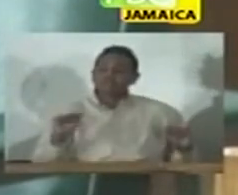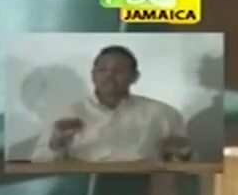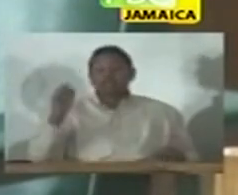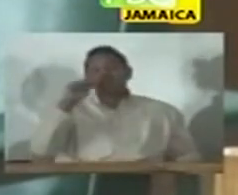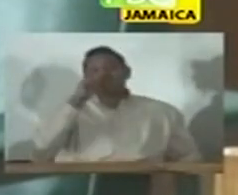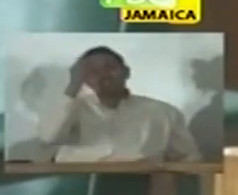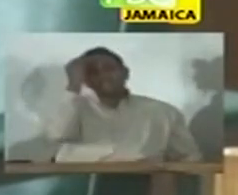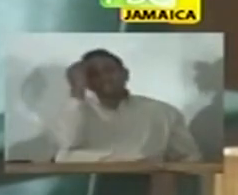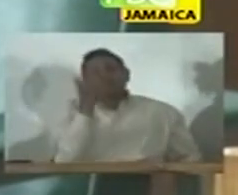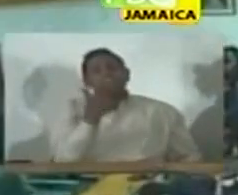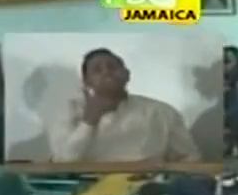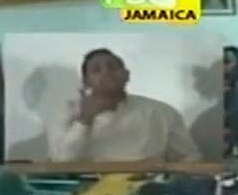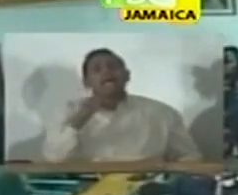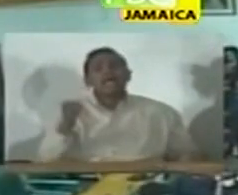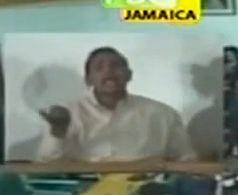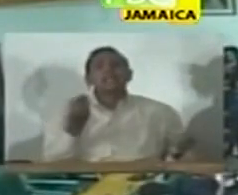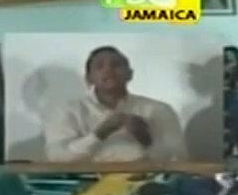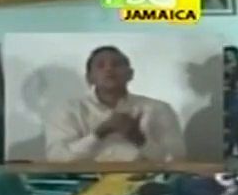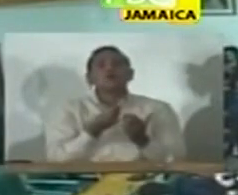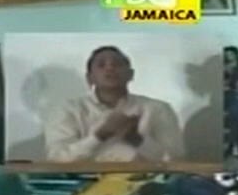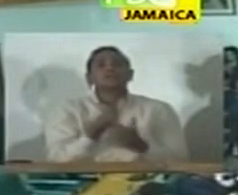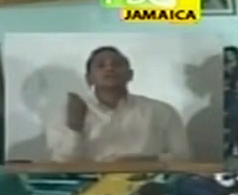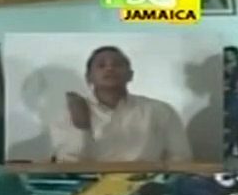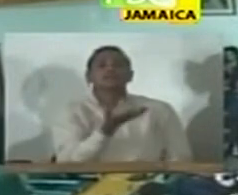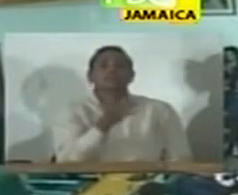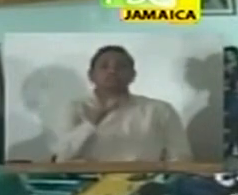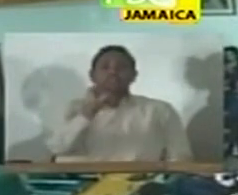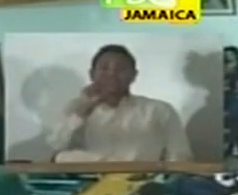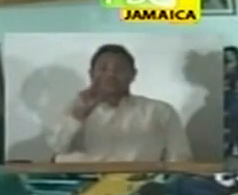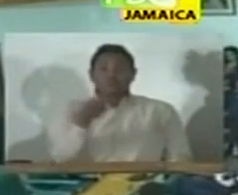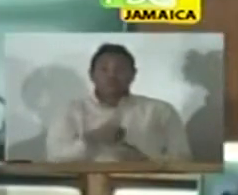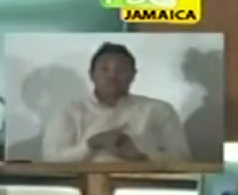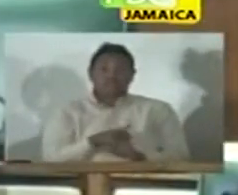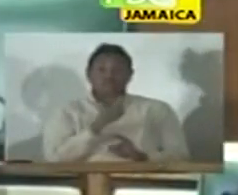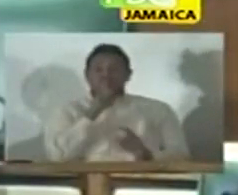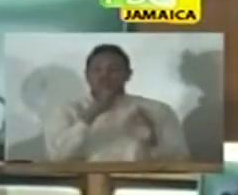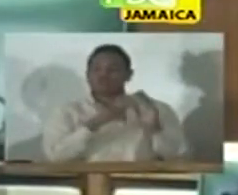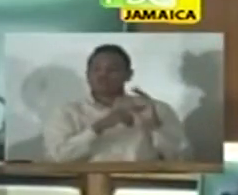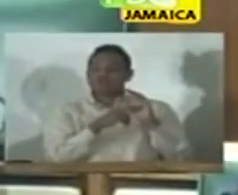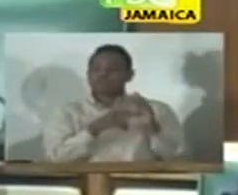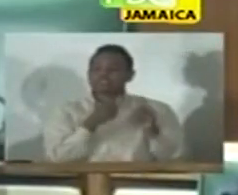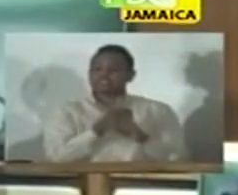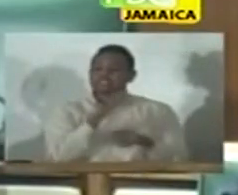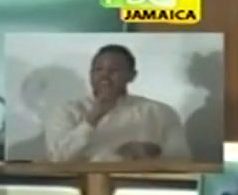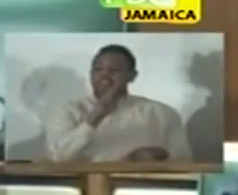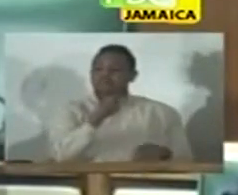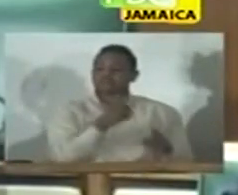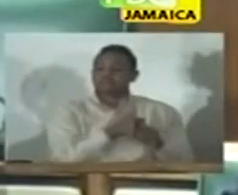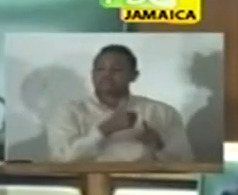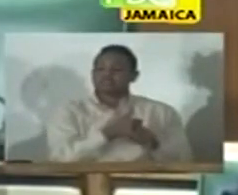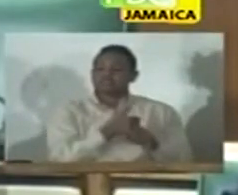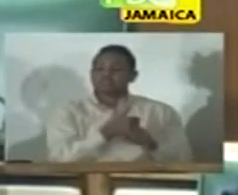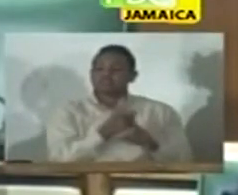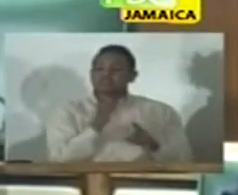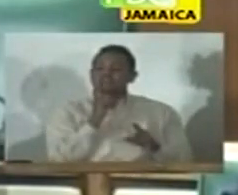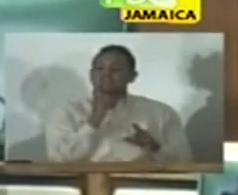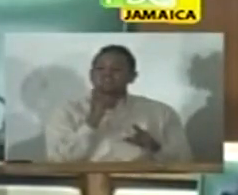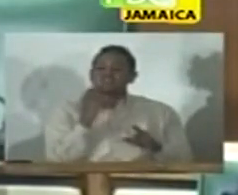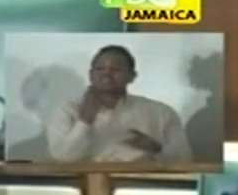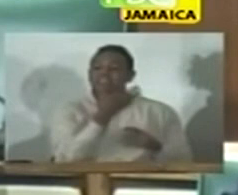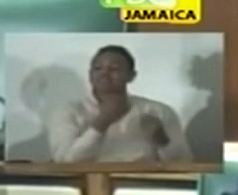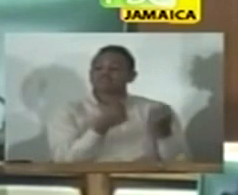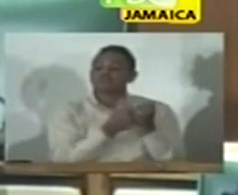that any allotment to CMU would have been a representation of CMU as a conduit to give